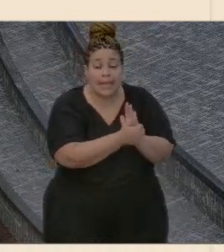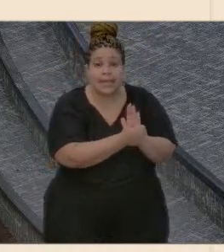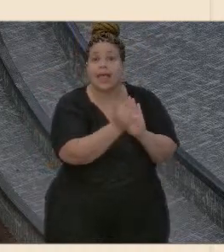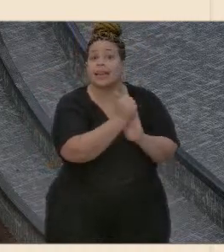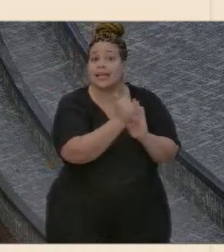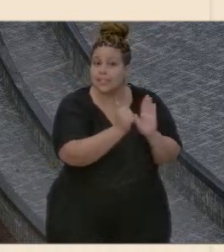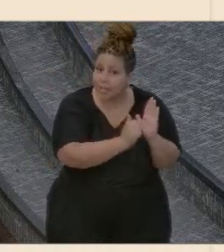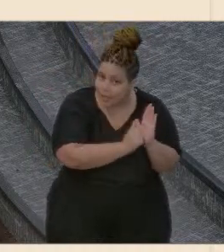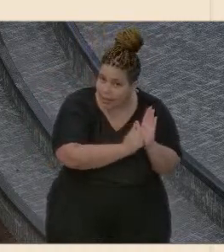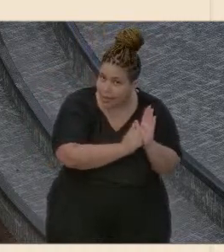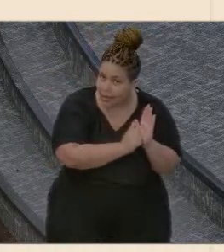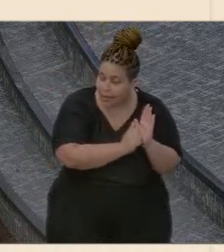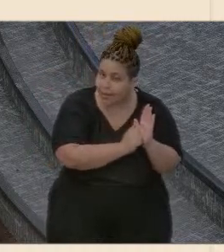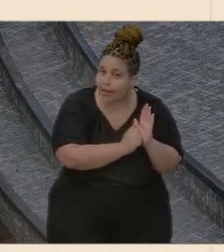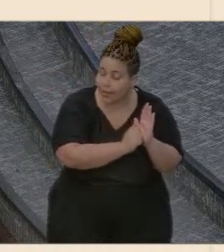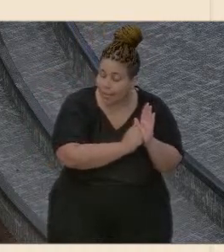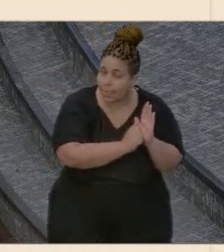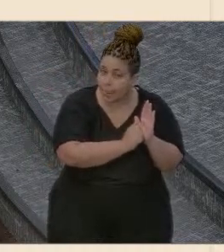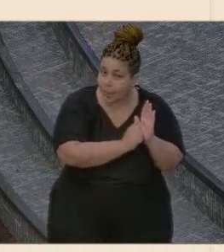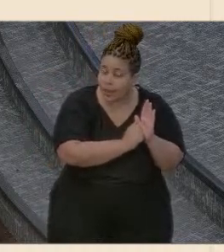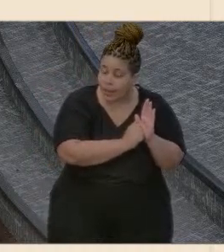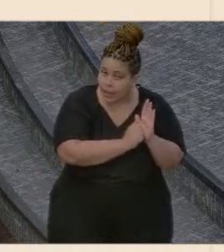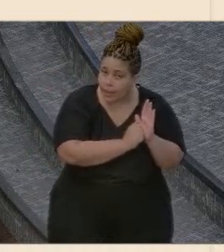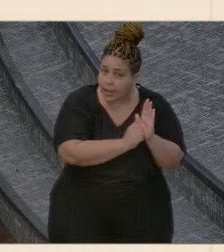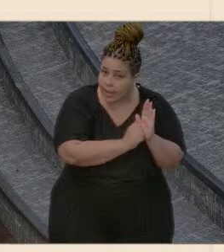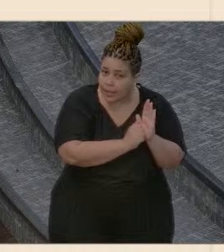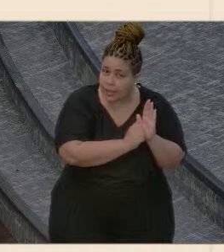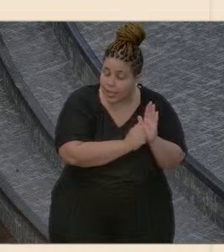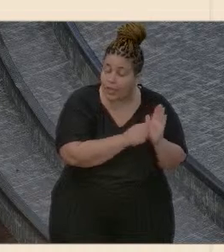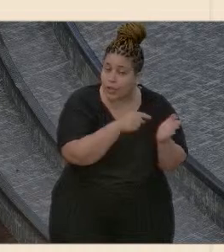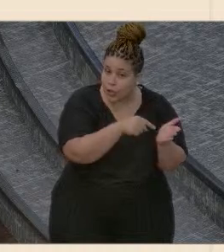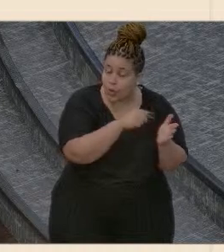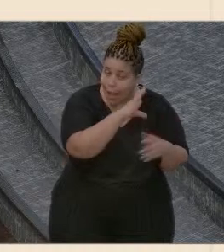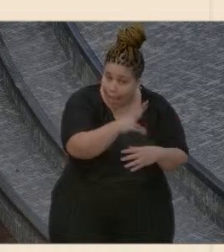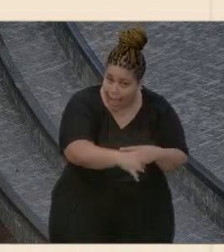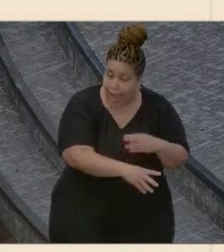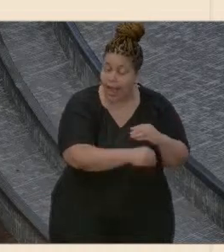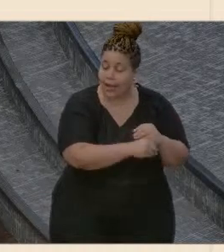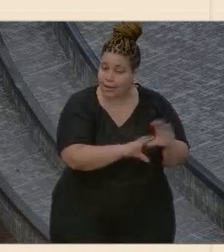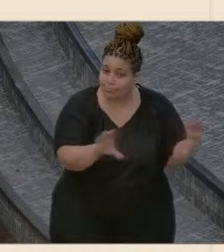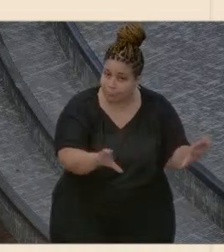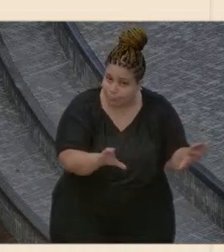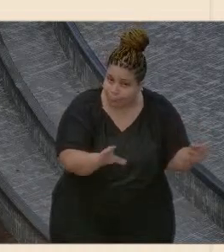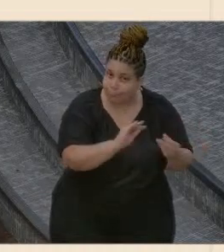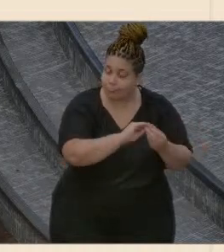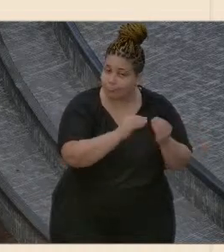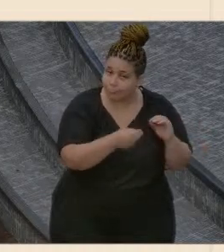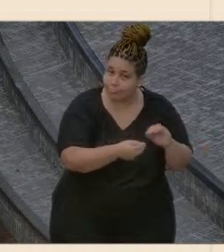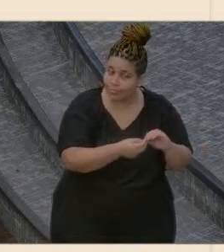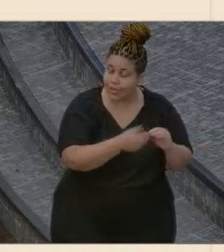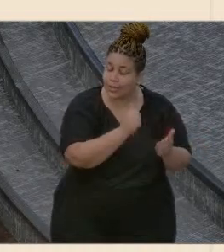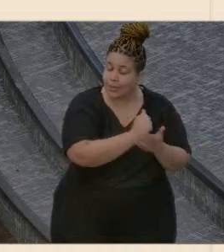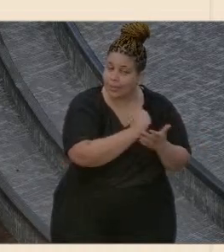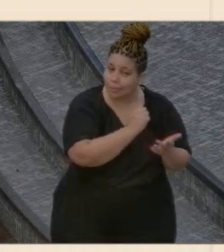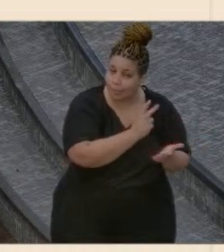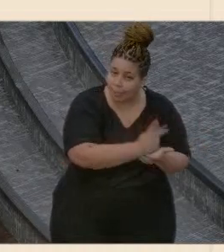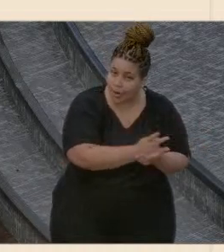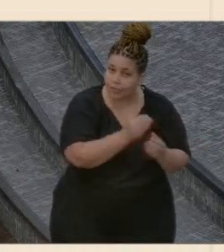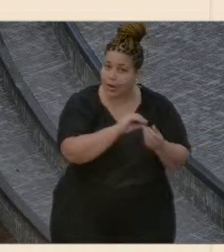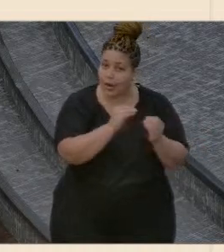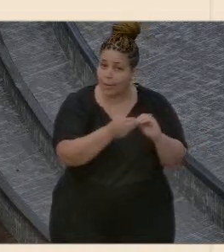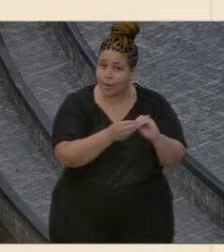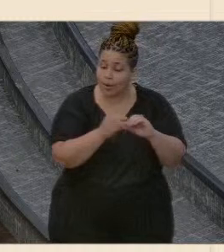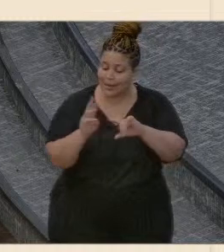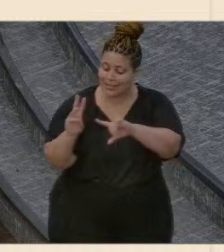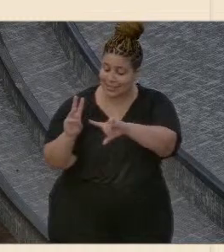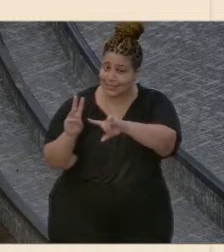agenda to actually add an action item to approve number 6